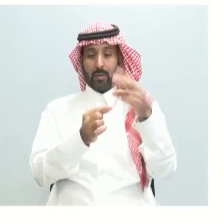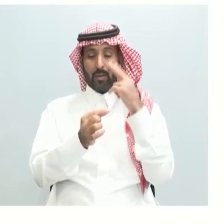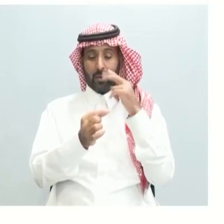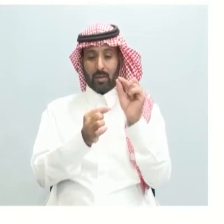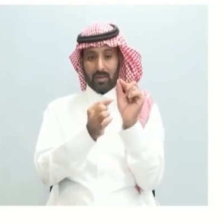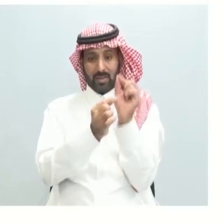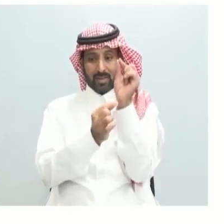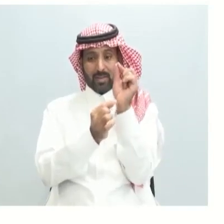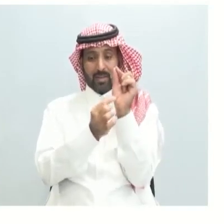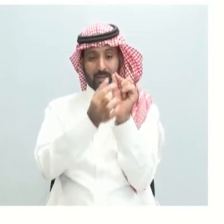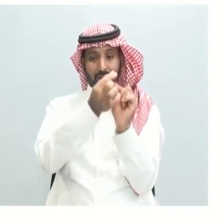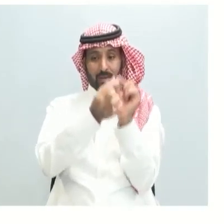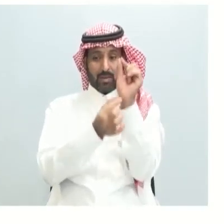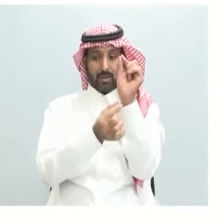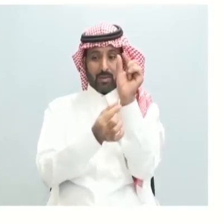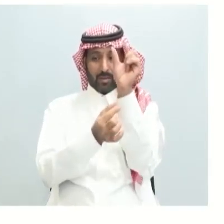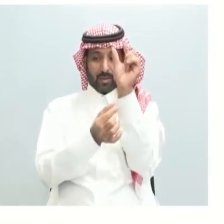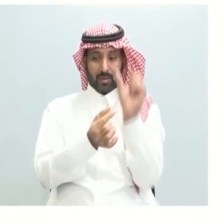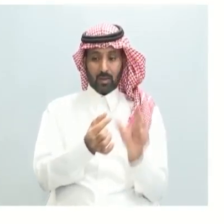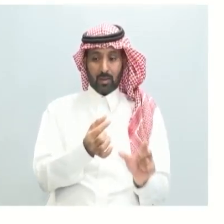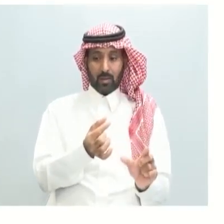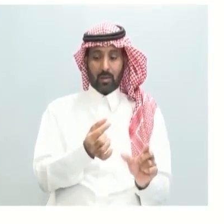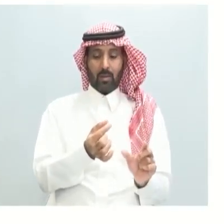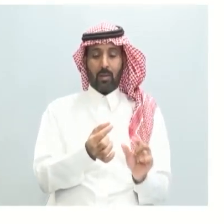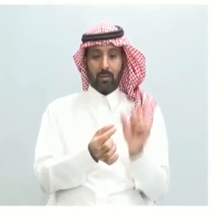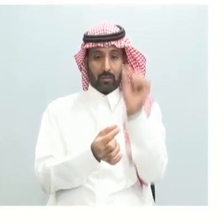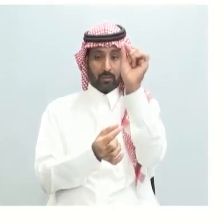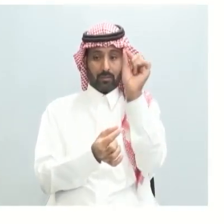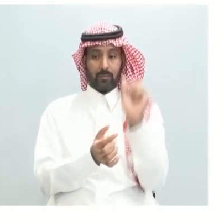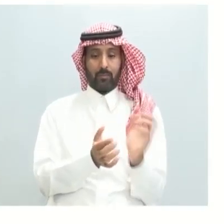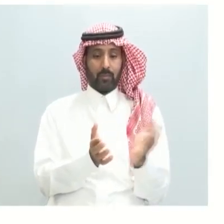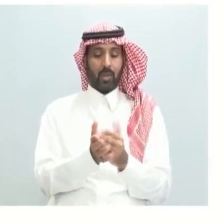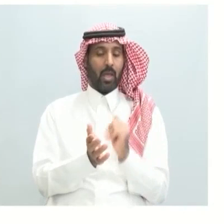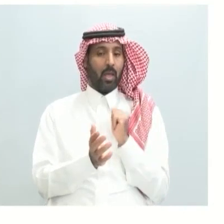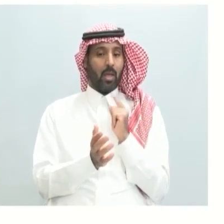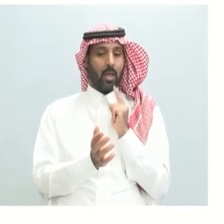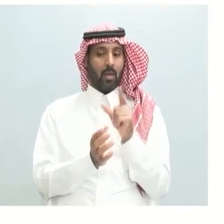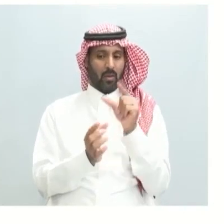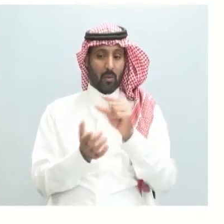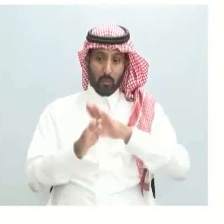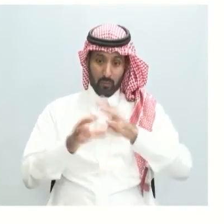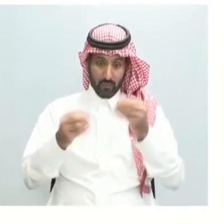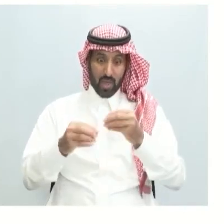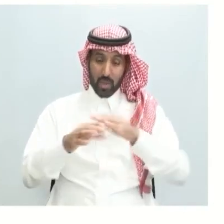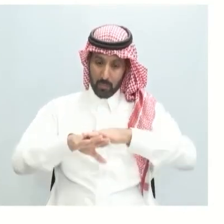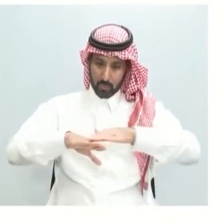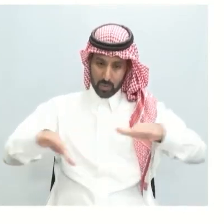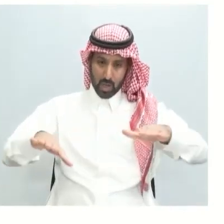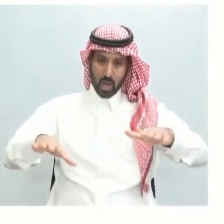here. The answer is to taper. F, have enough space